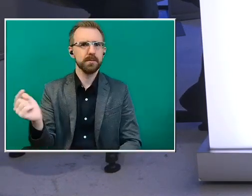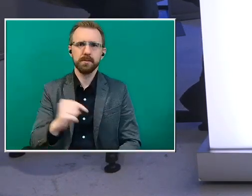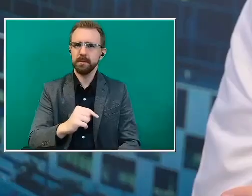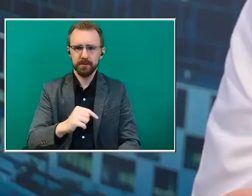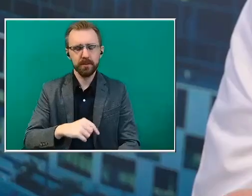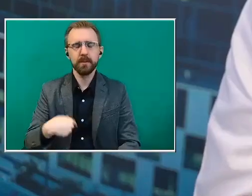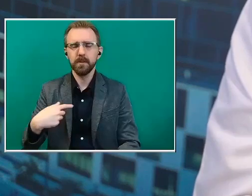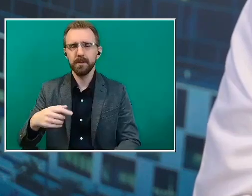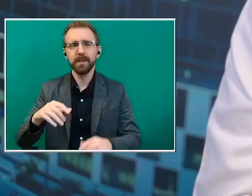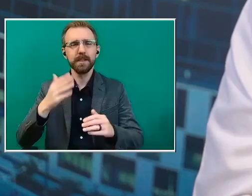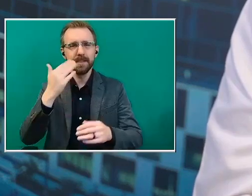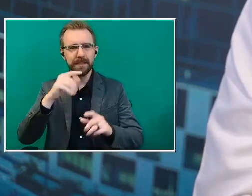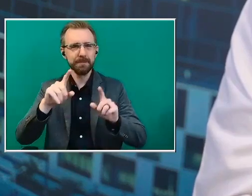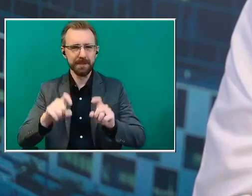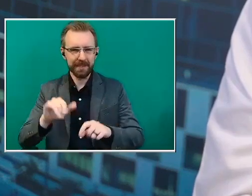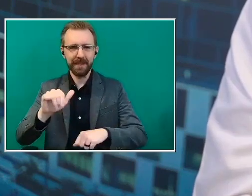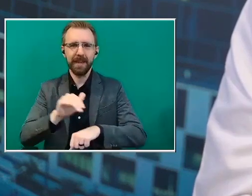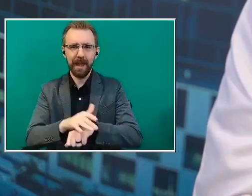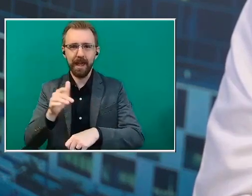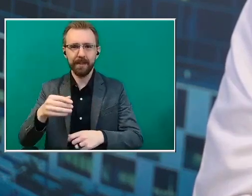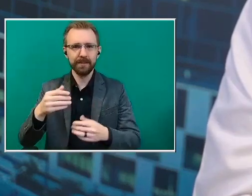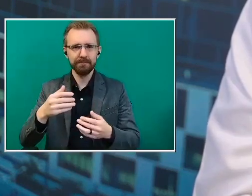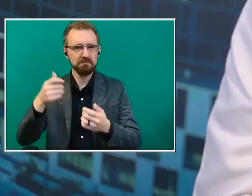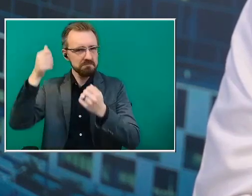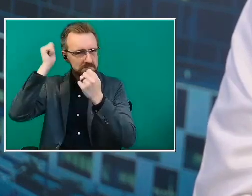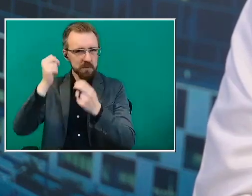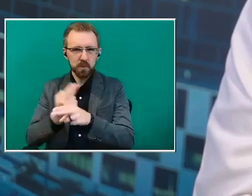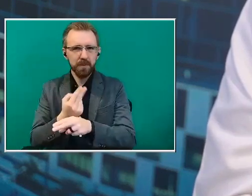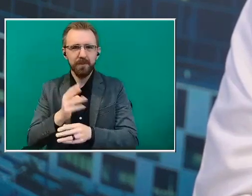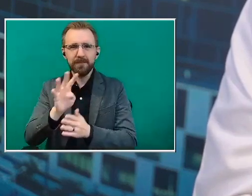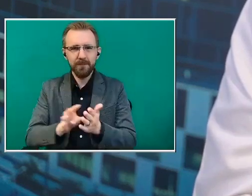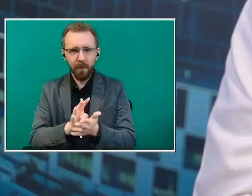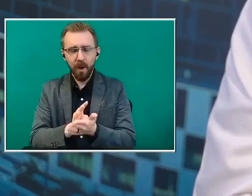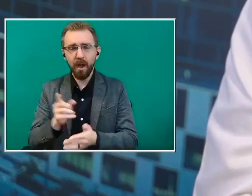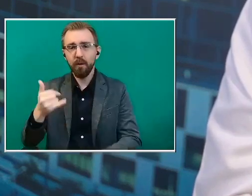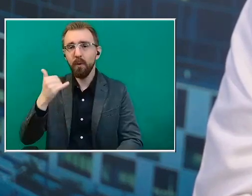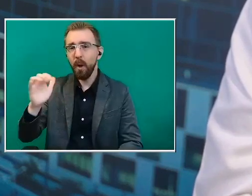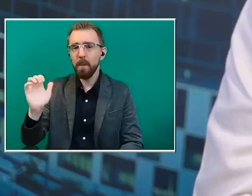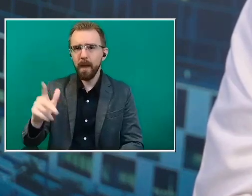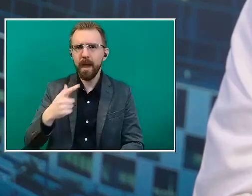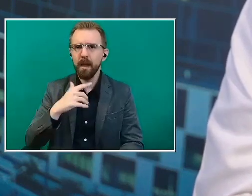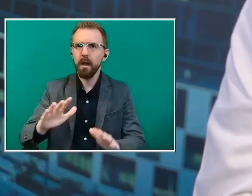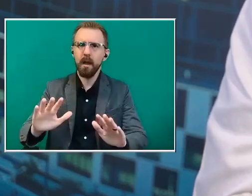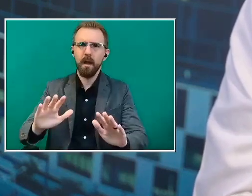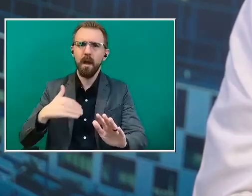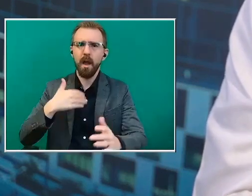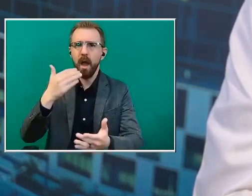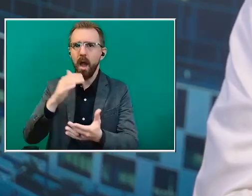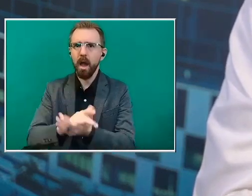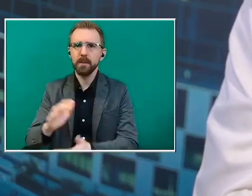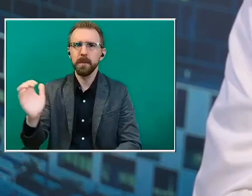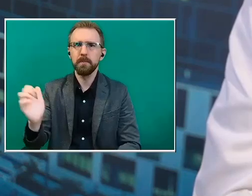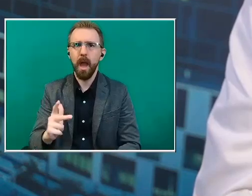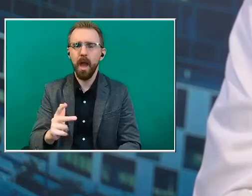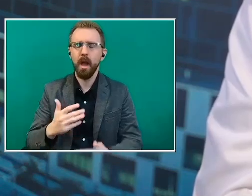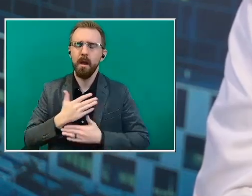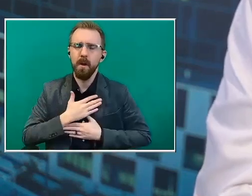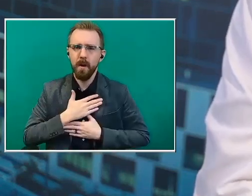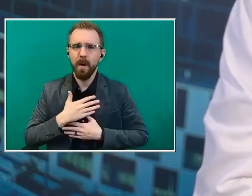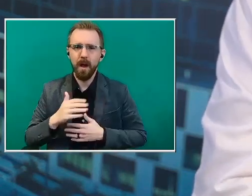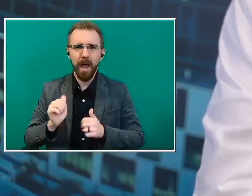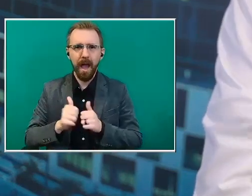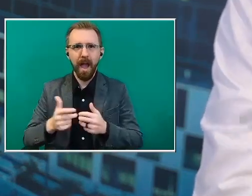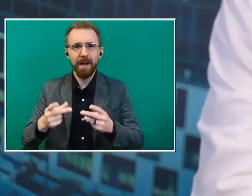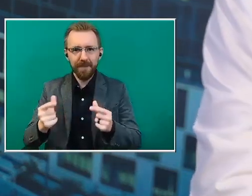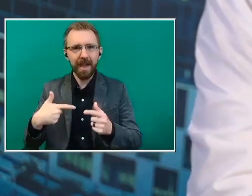night, and he'd worn it for about 4 hours. And she called back and she said, "Oh my God, I have my husband back. I want the machine. How fast can we get that